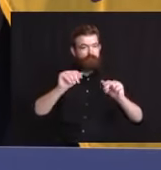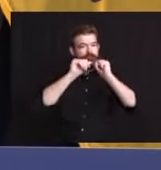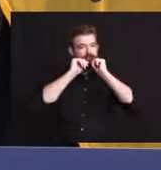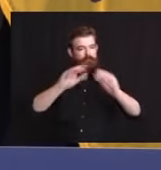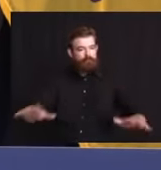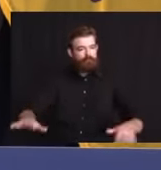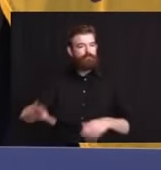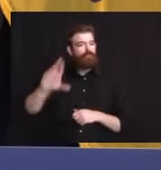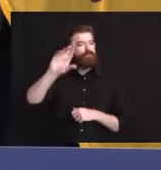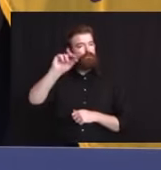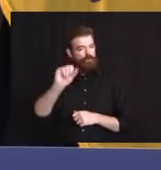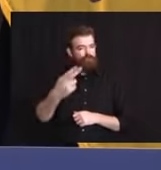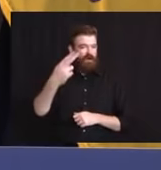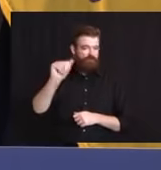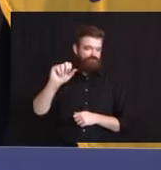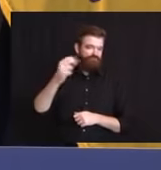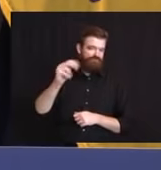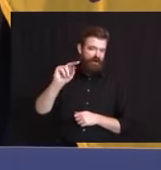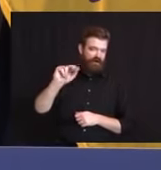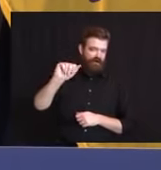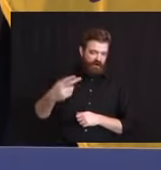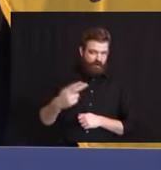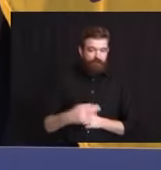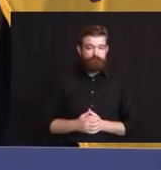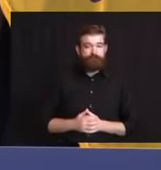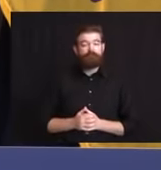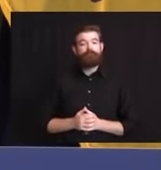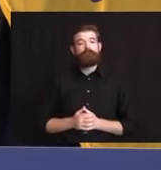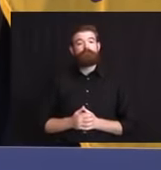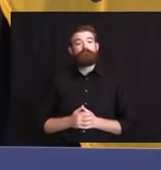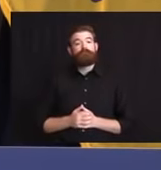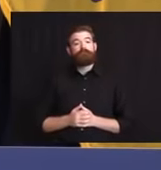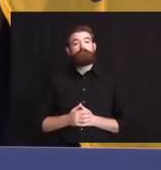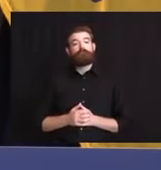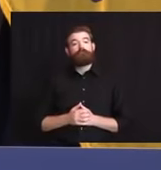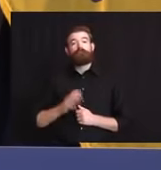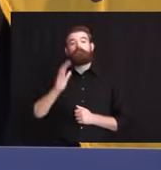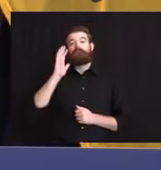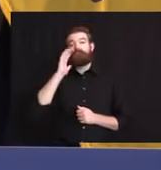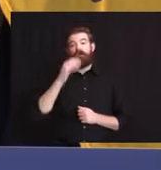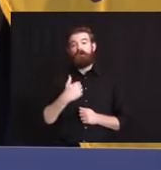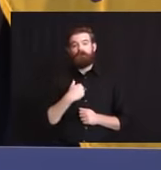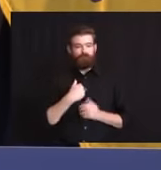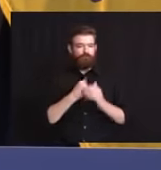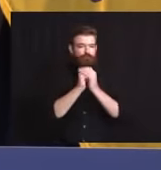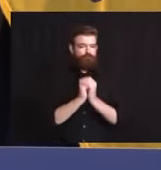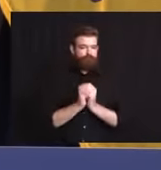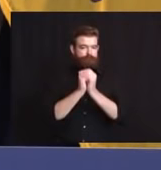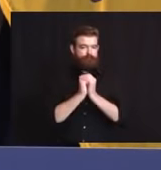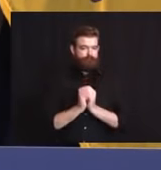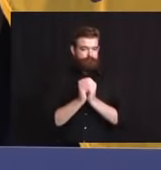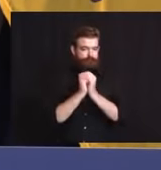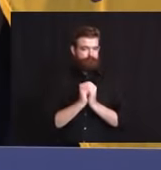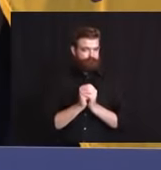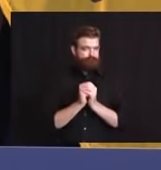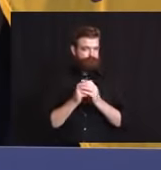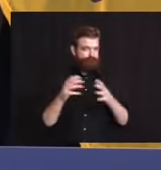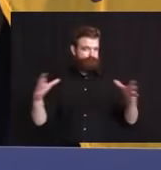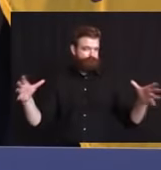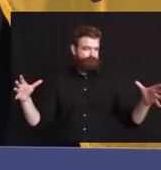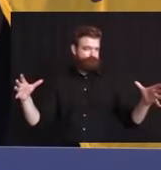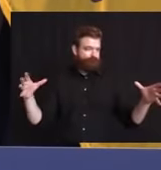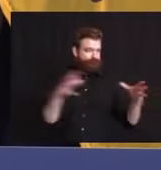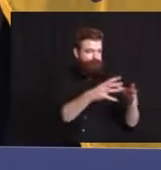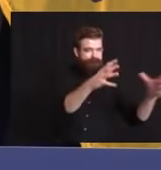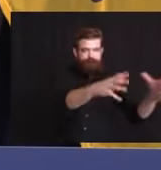Hashanah, but there will be worshiping even at a higher level than normal. Please, folks, do that responsibly. With that, we'll be